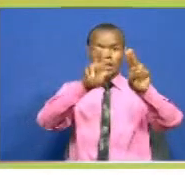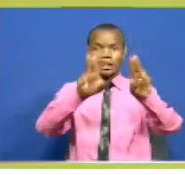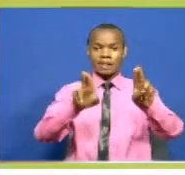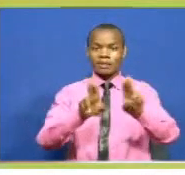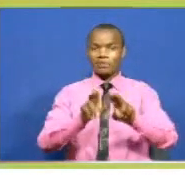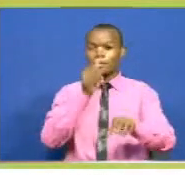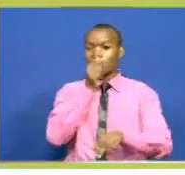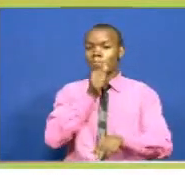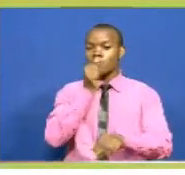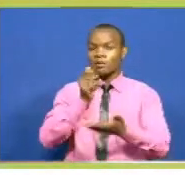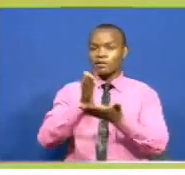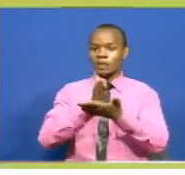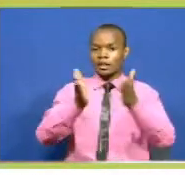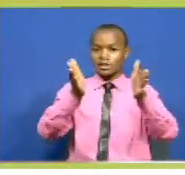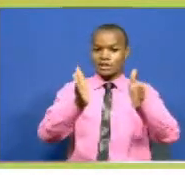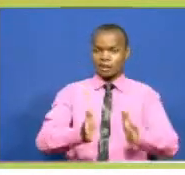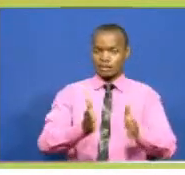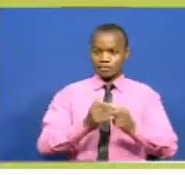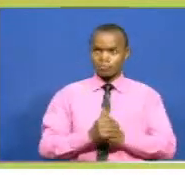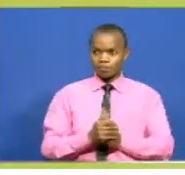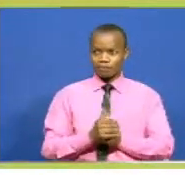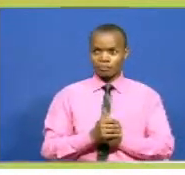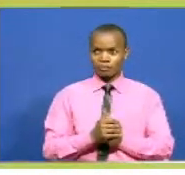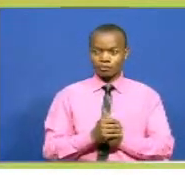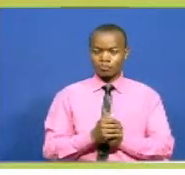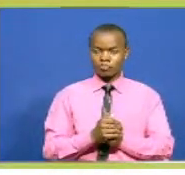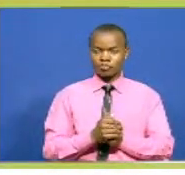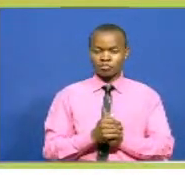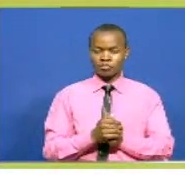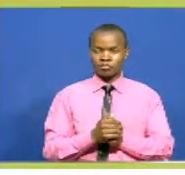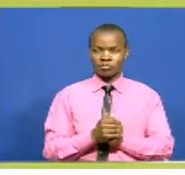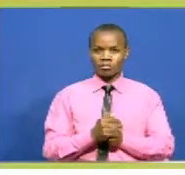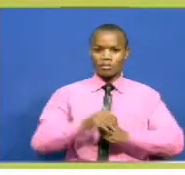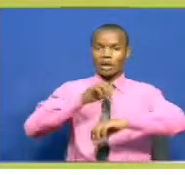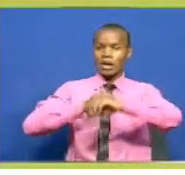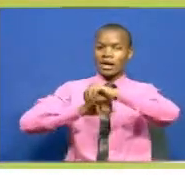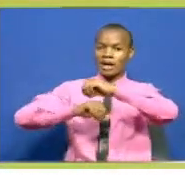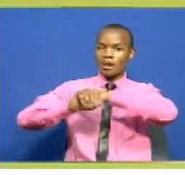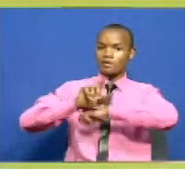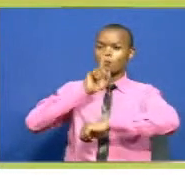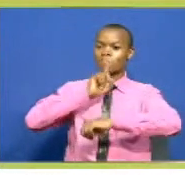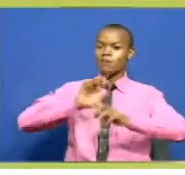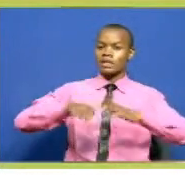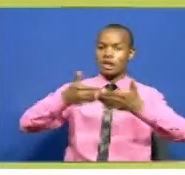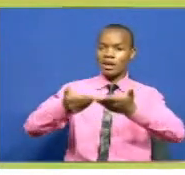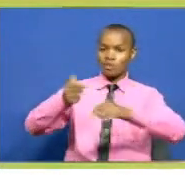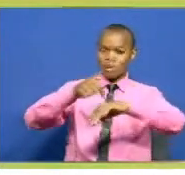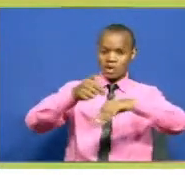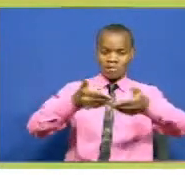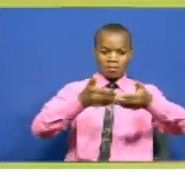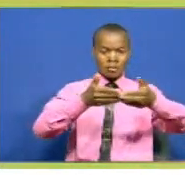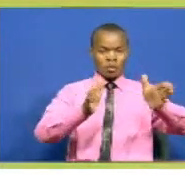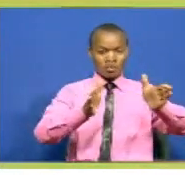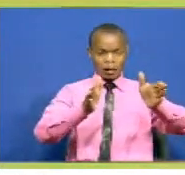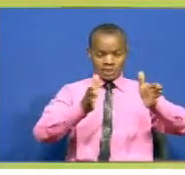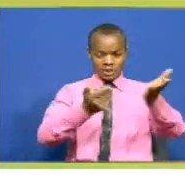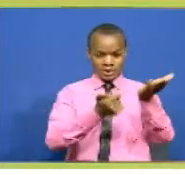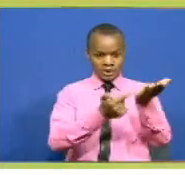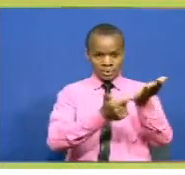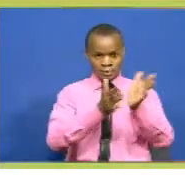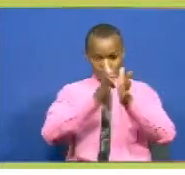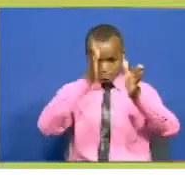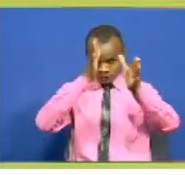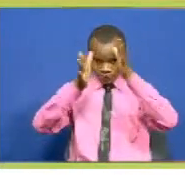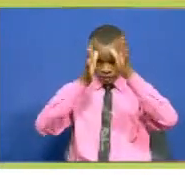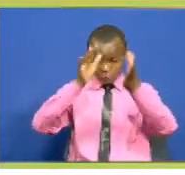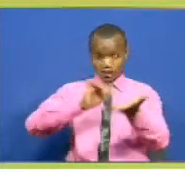sector, something which has been done by opening this technology and innovation center and